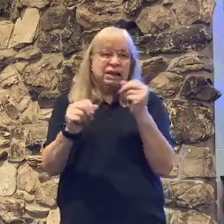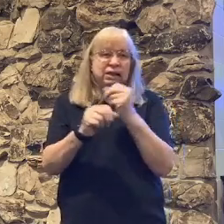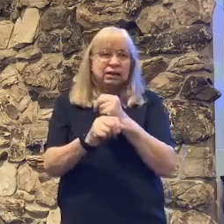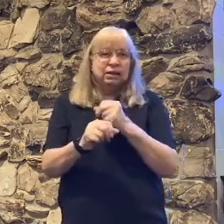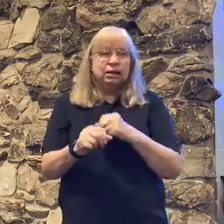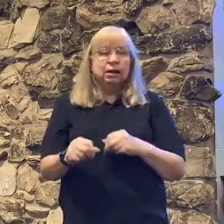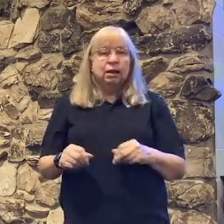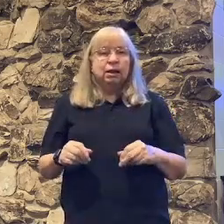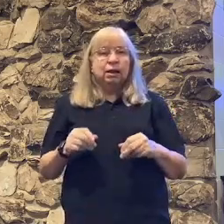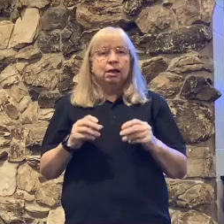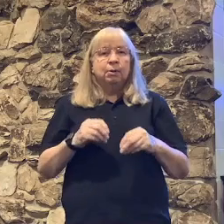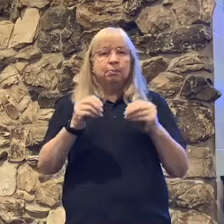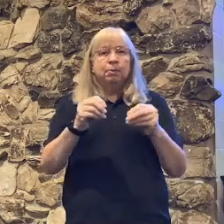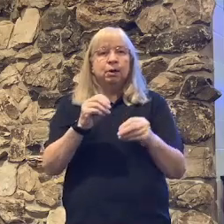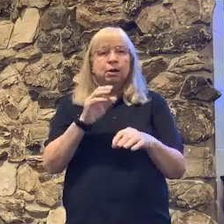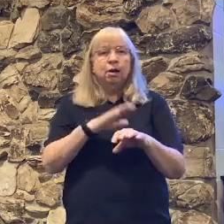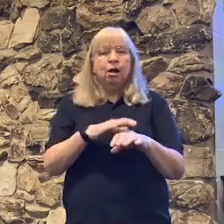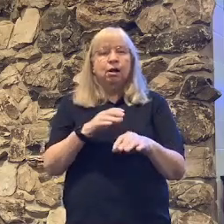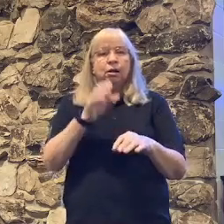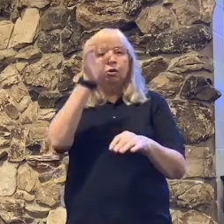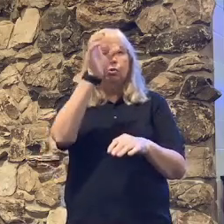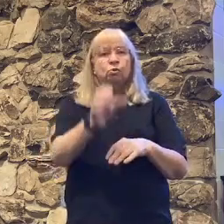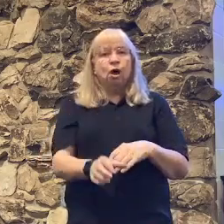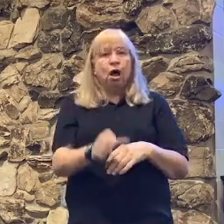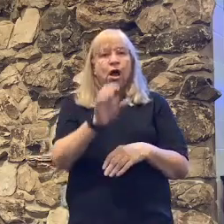has been put on a cross.